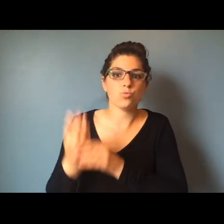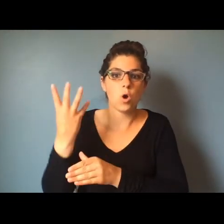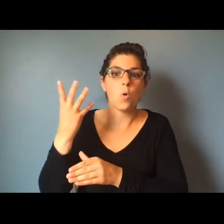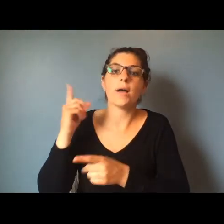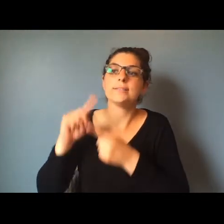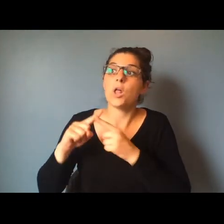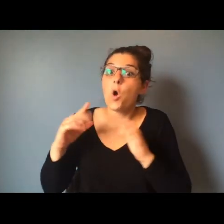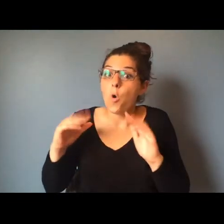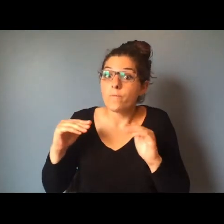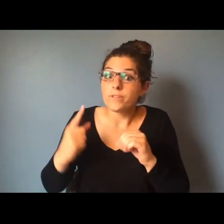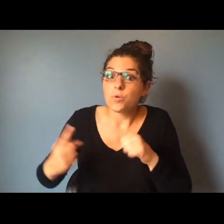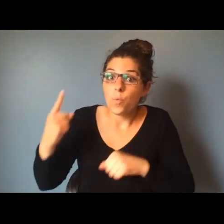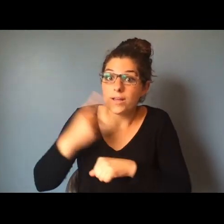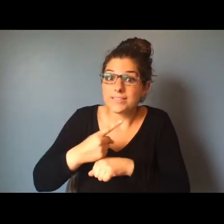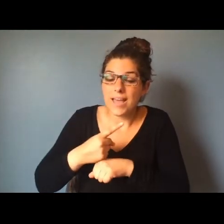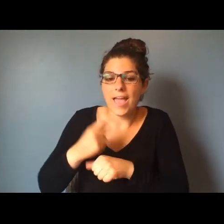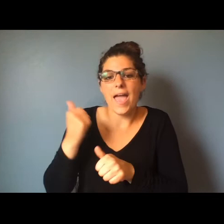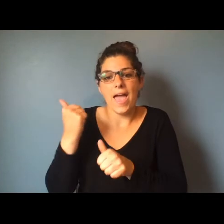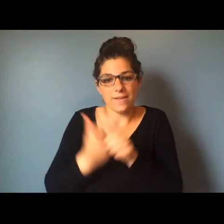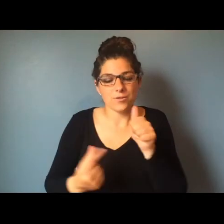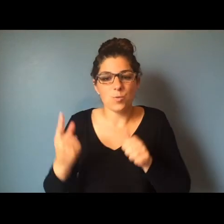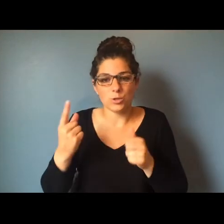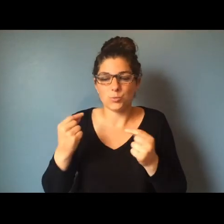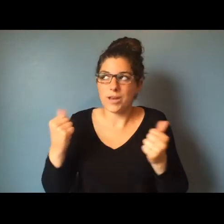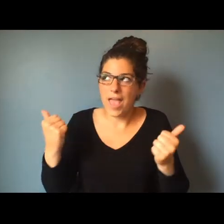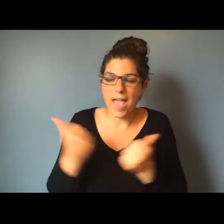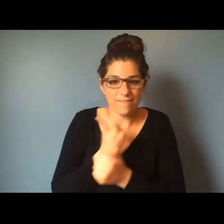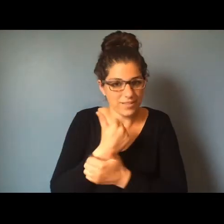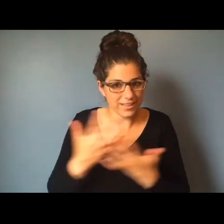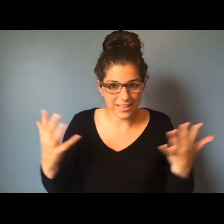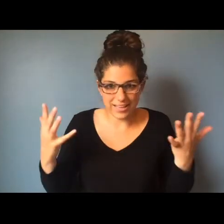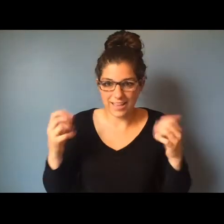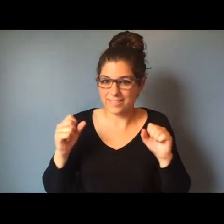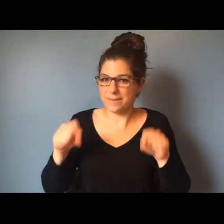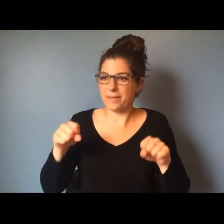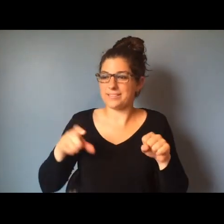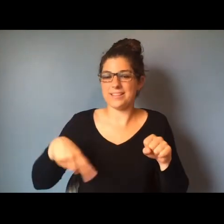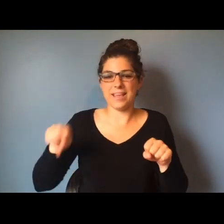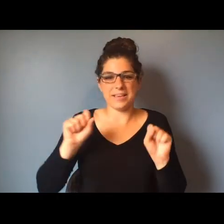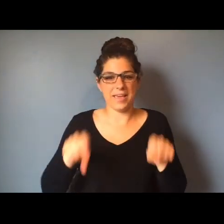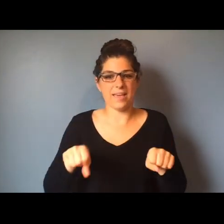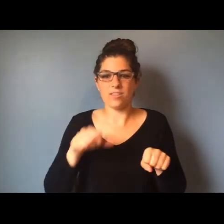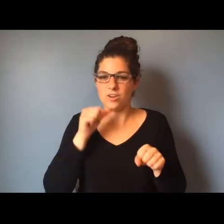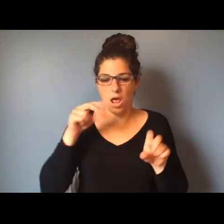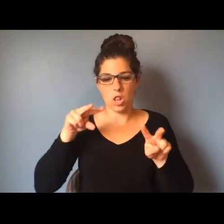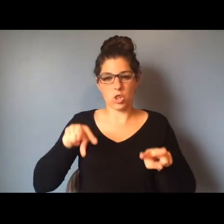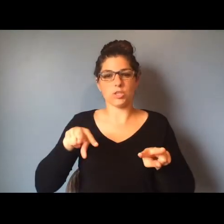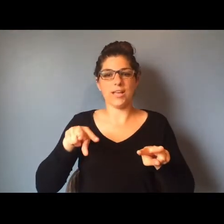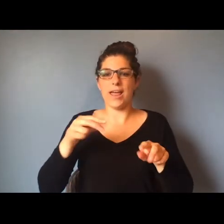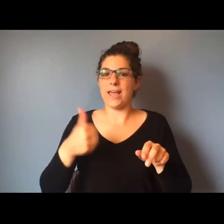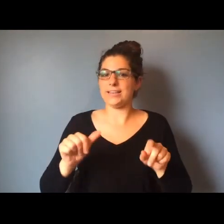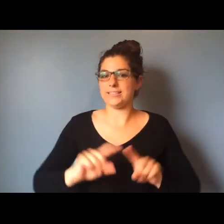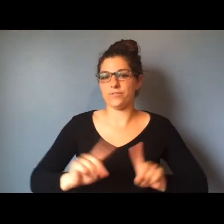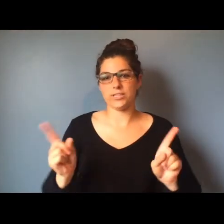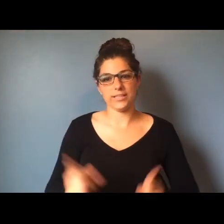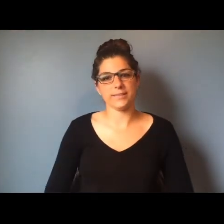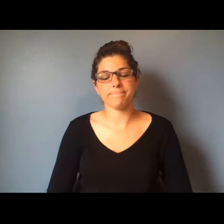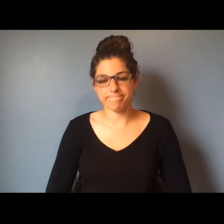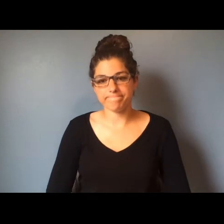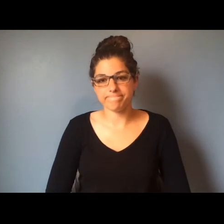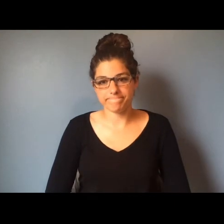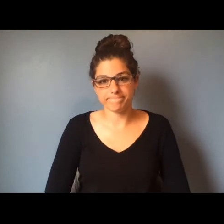hopefully one day everybody's doing everything in the capacity that they can and they're not looked at any differently.